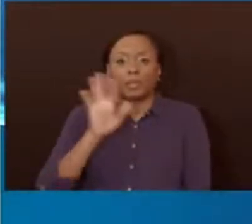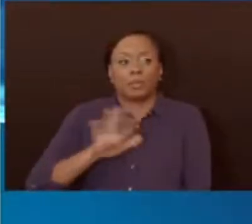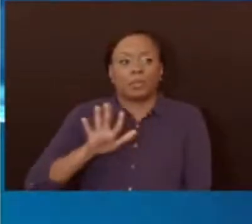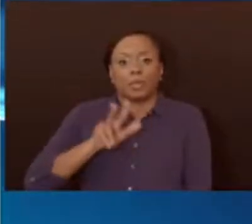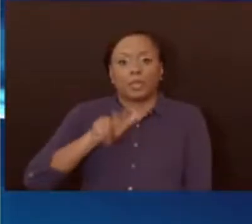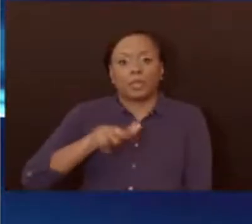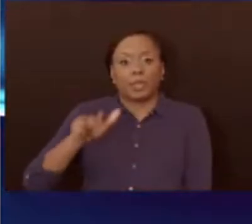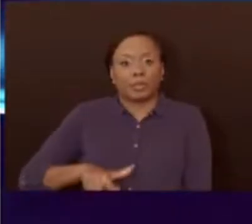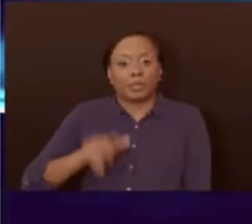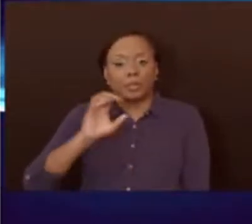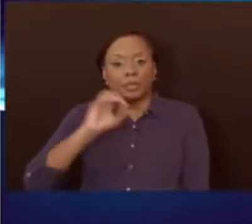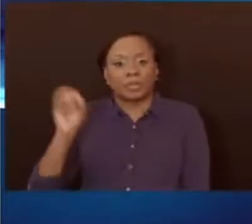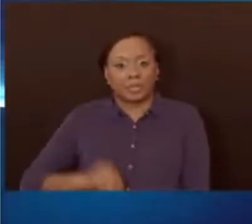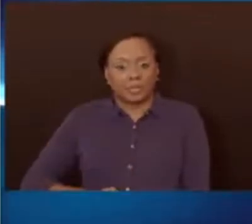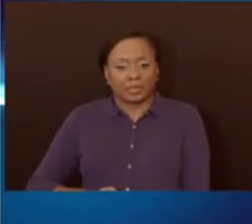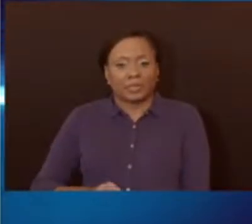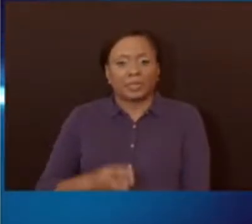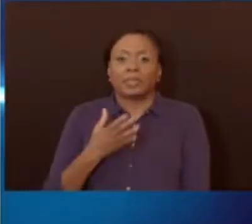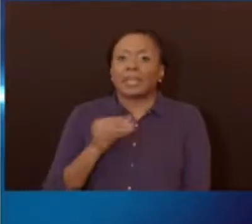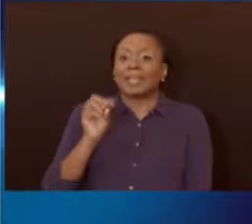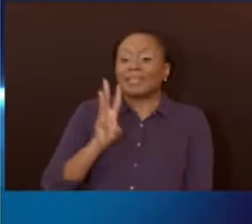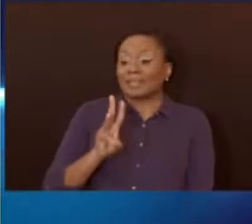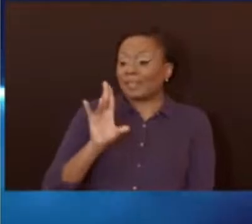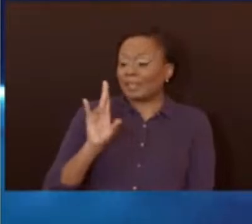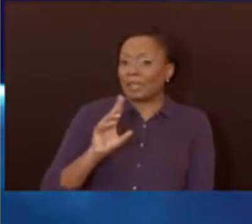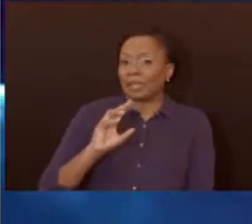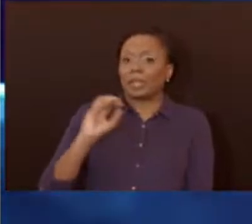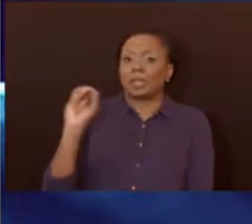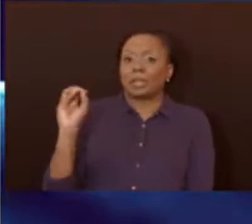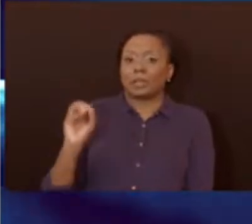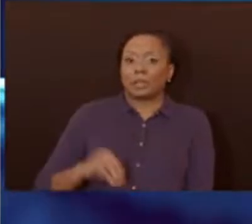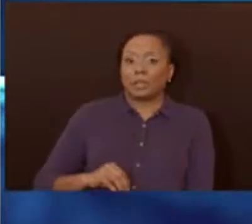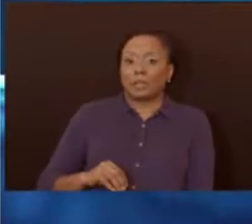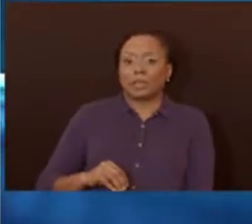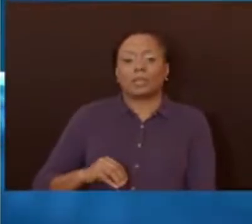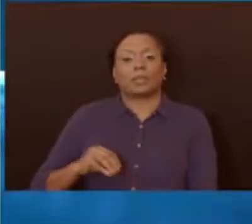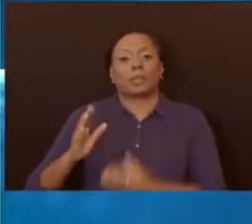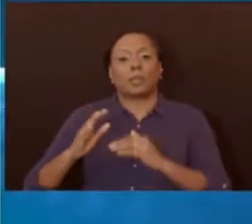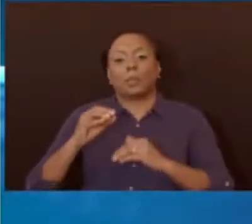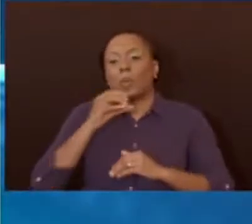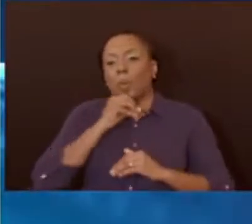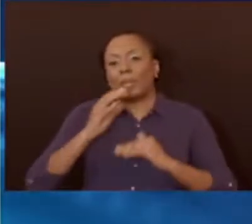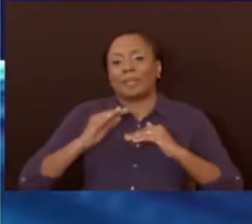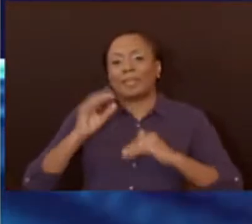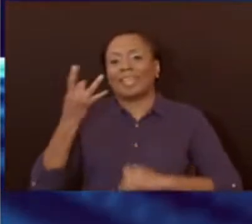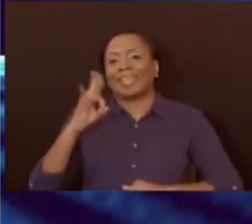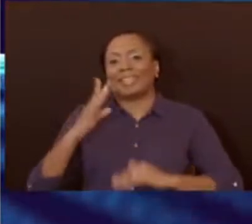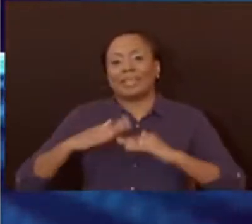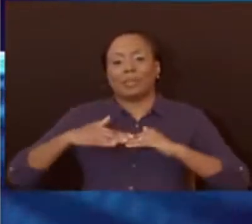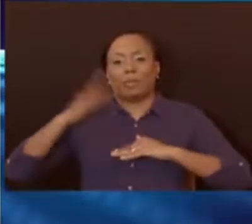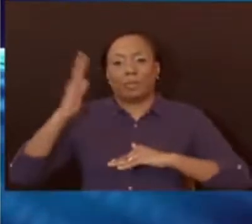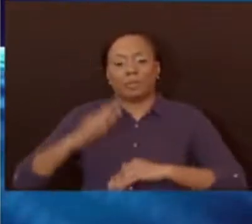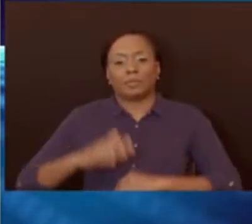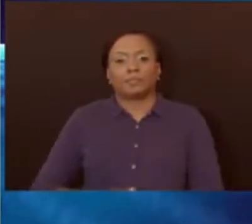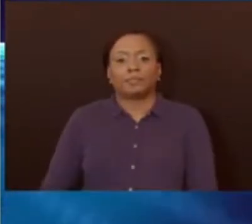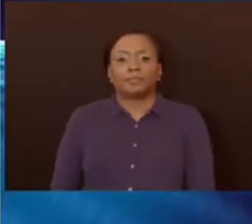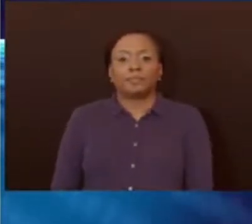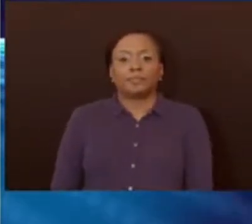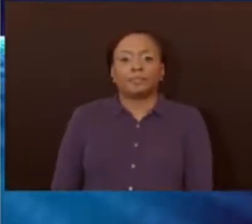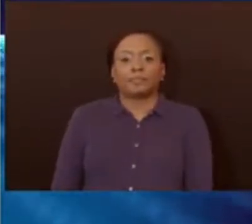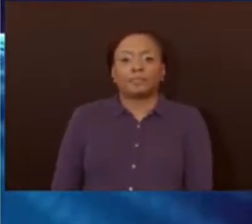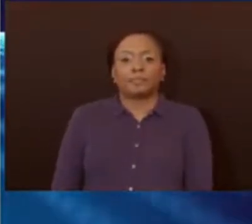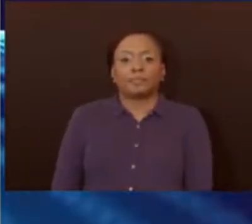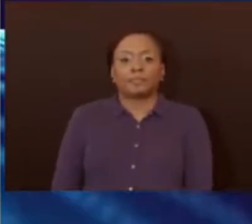33% of the total cases, and 67% for the ones 18 years and over. For the fully vaccinated, we